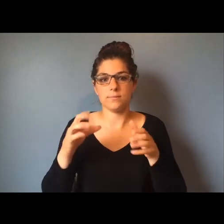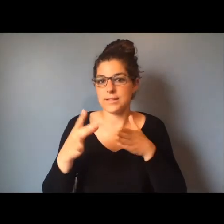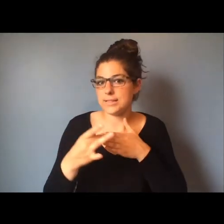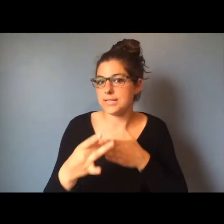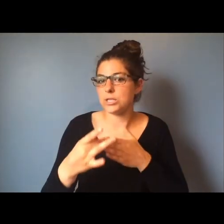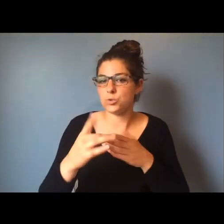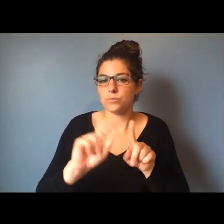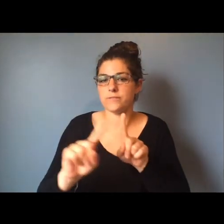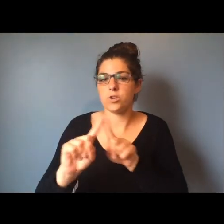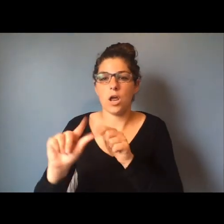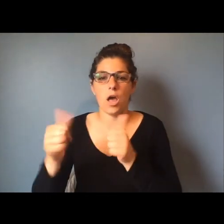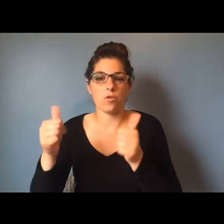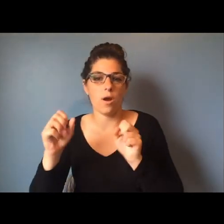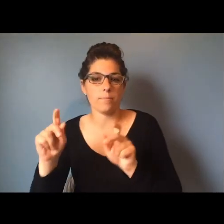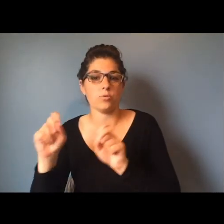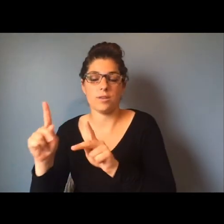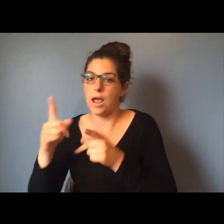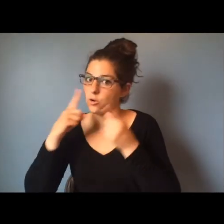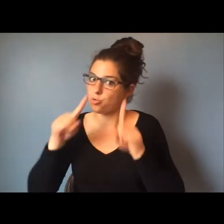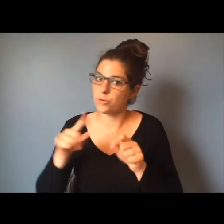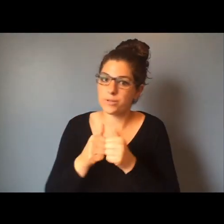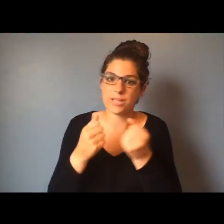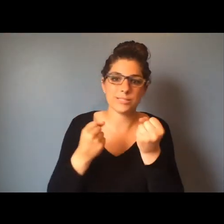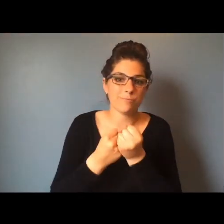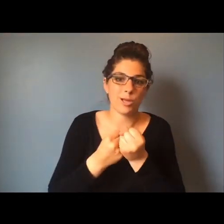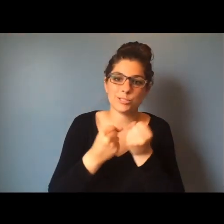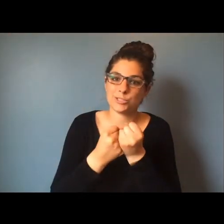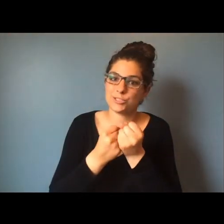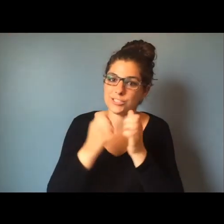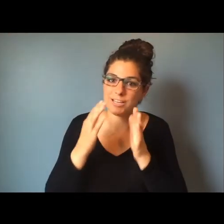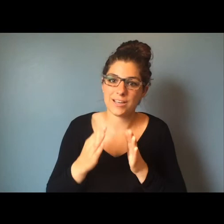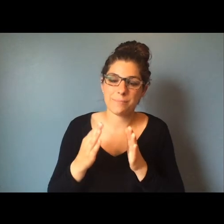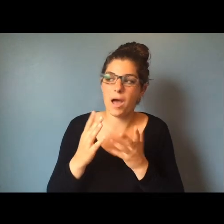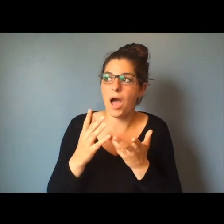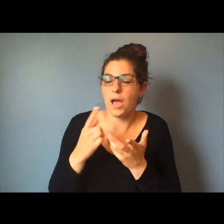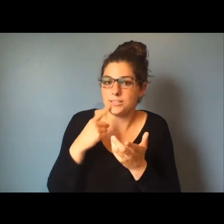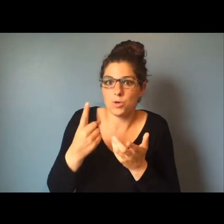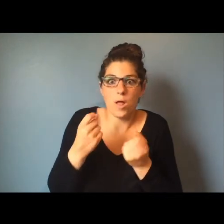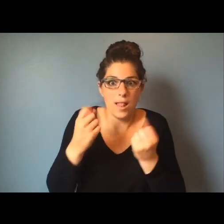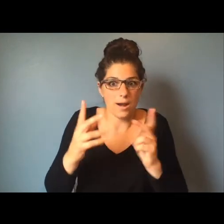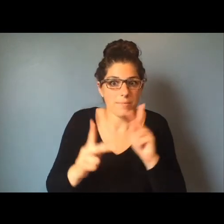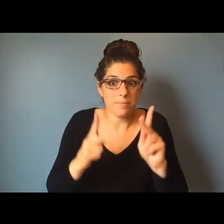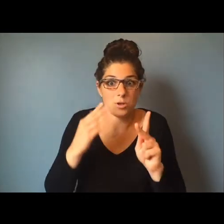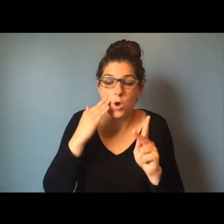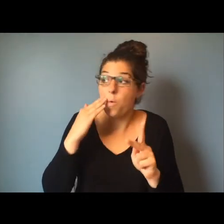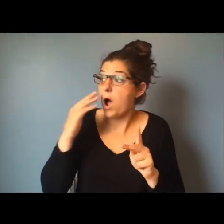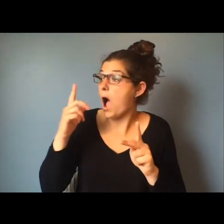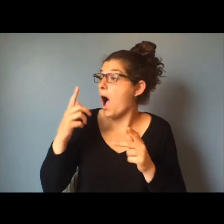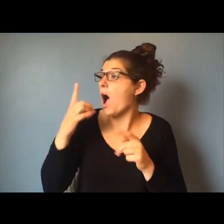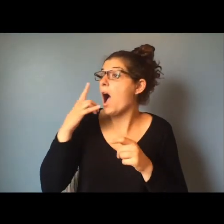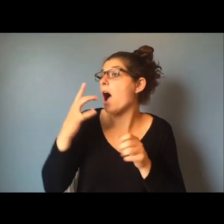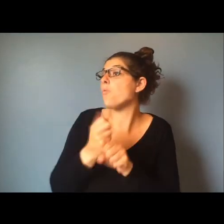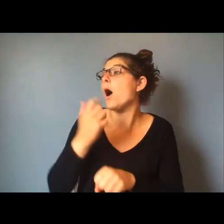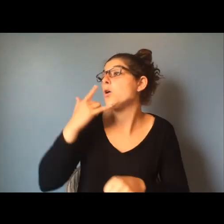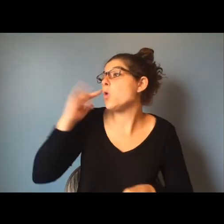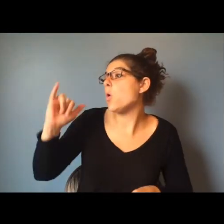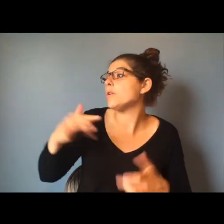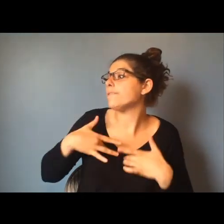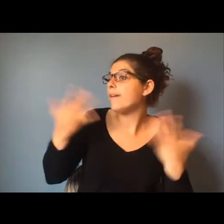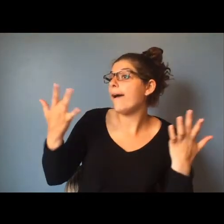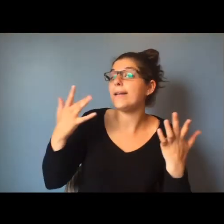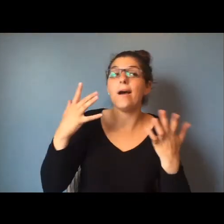And I completely agree about the sponsorships, because I can tell you a lot of people I know, like I can tell them, yeah, I won gold at this event, or, you know, like